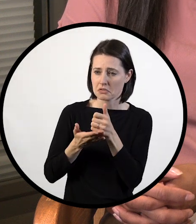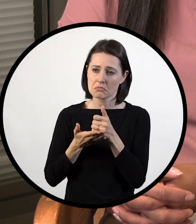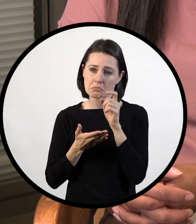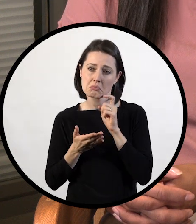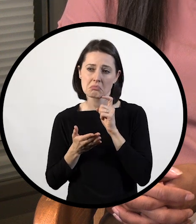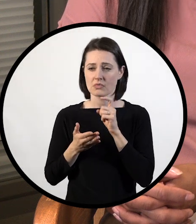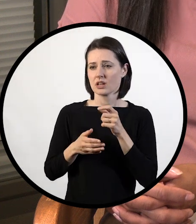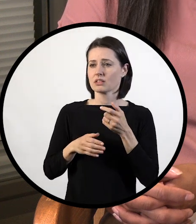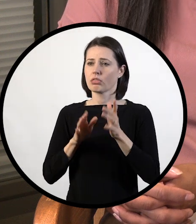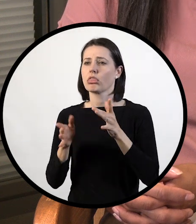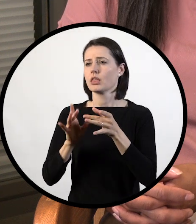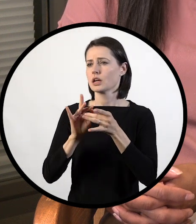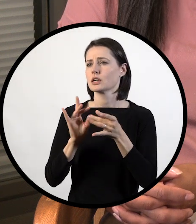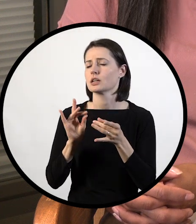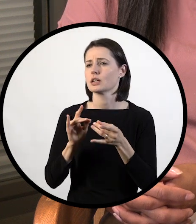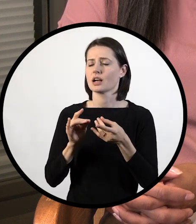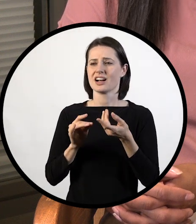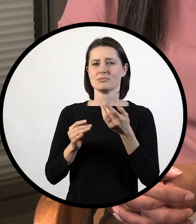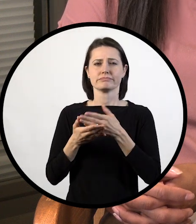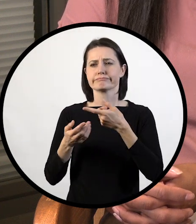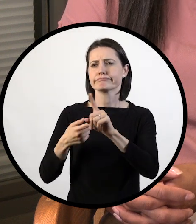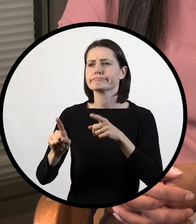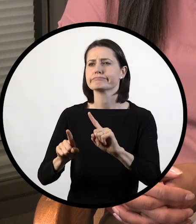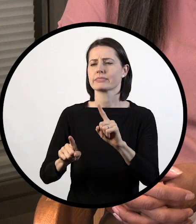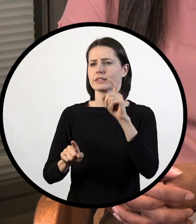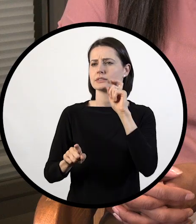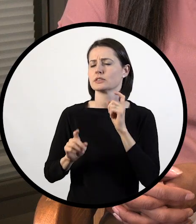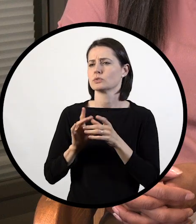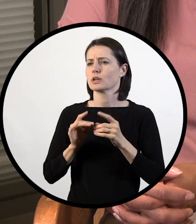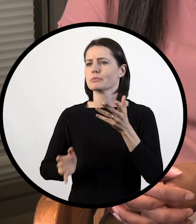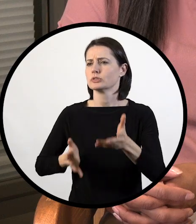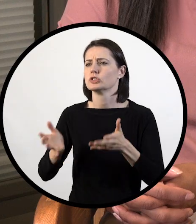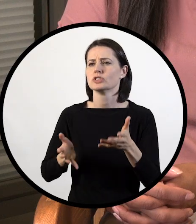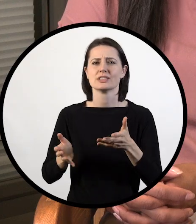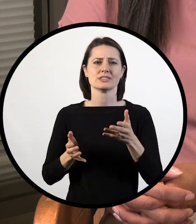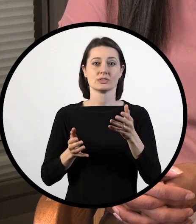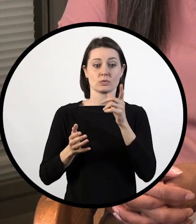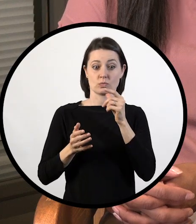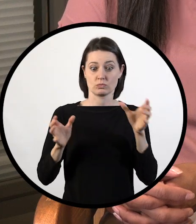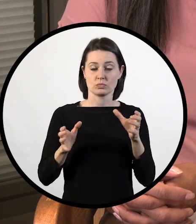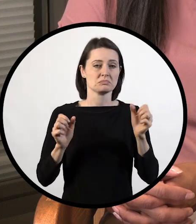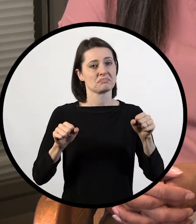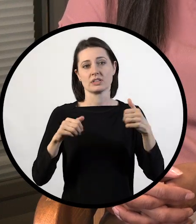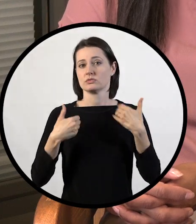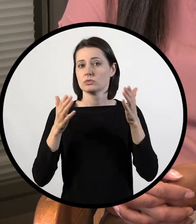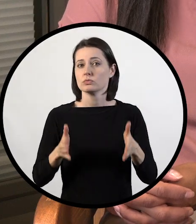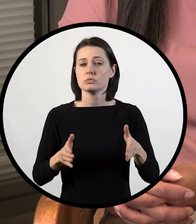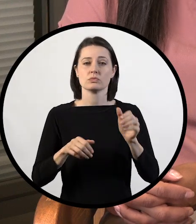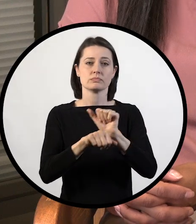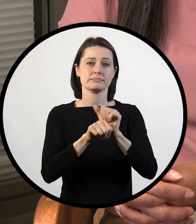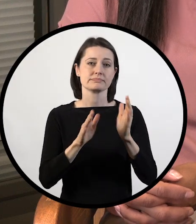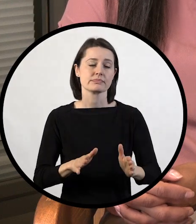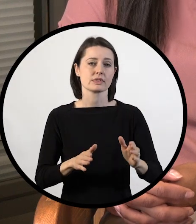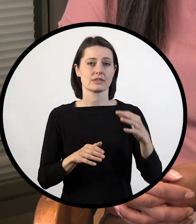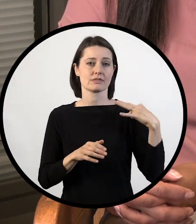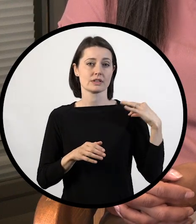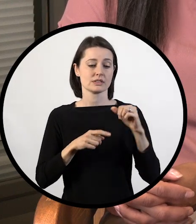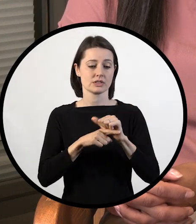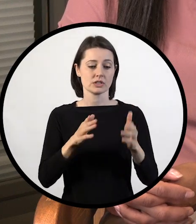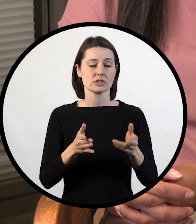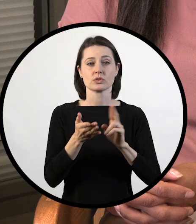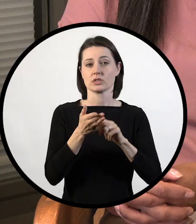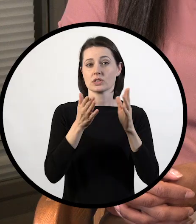comments, gestures, or actions of a derogatory or offensive sexual nature by a youth, employee, volunteer, intern,